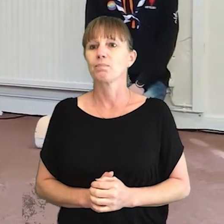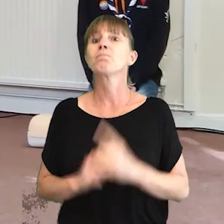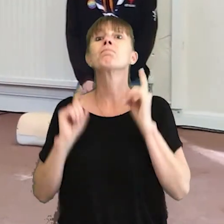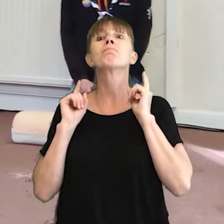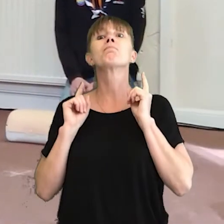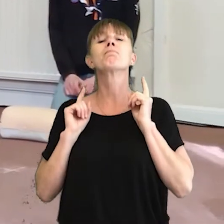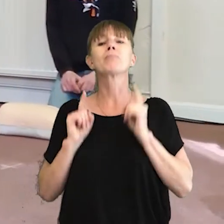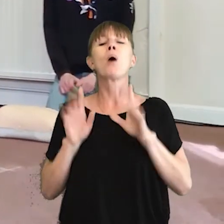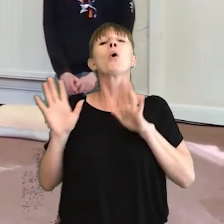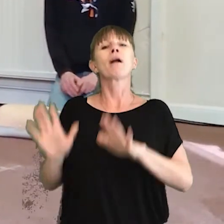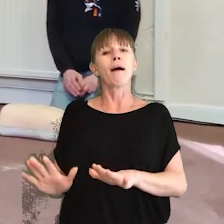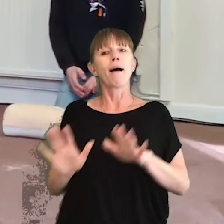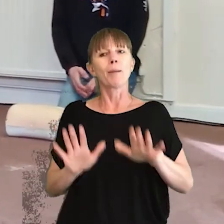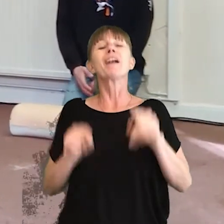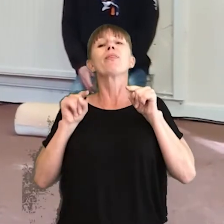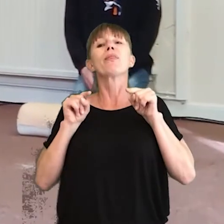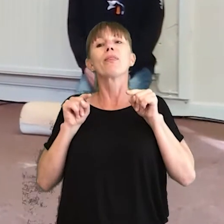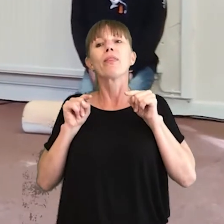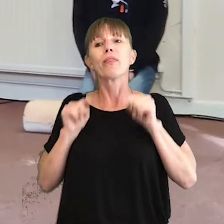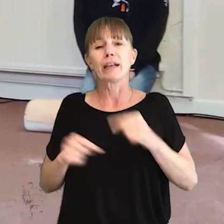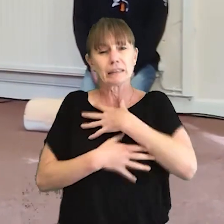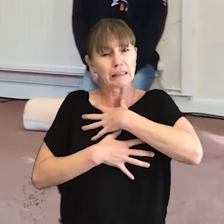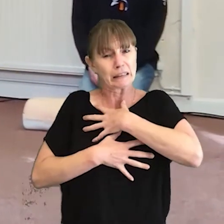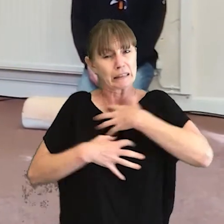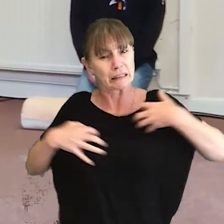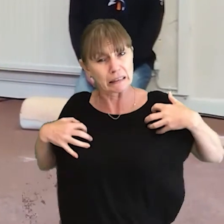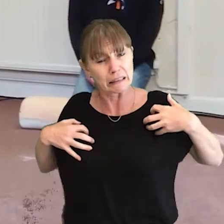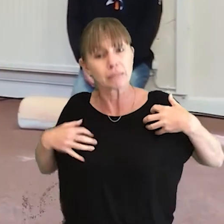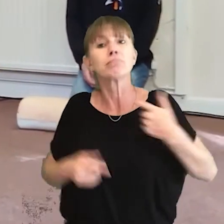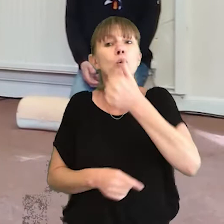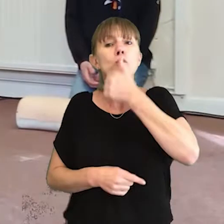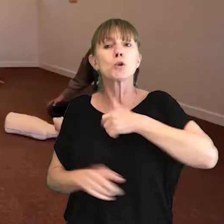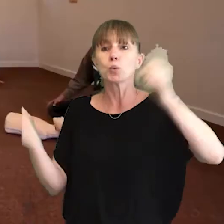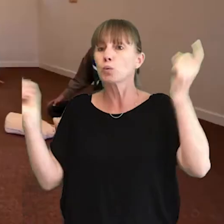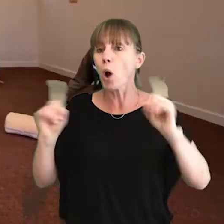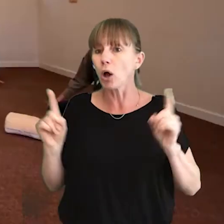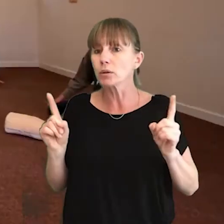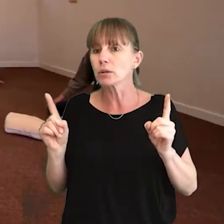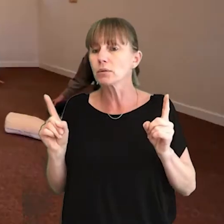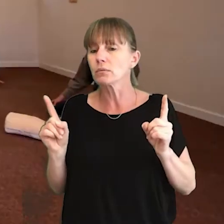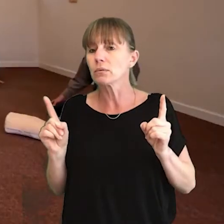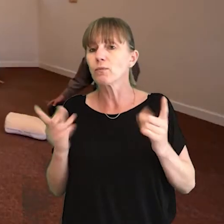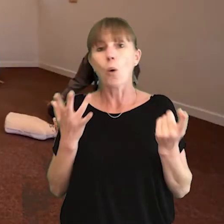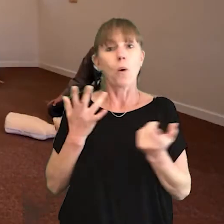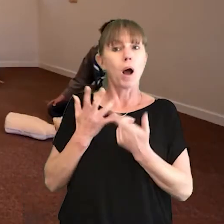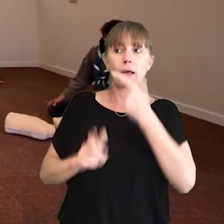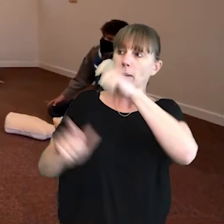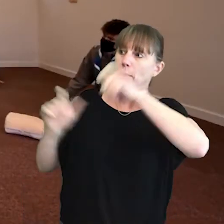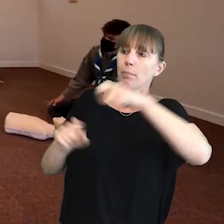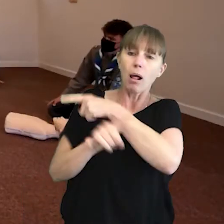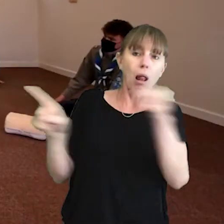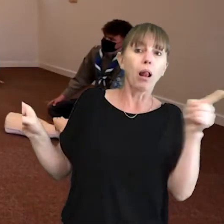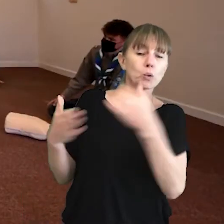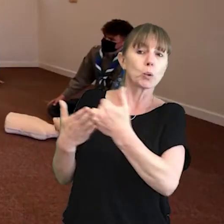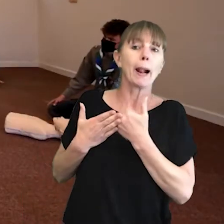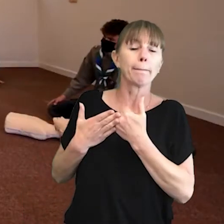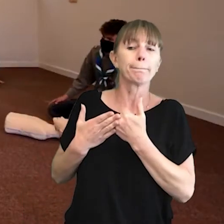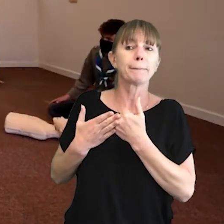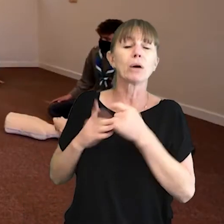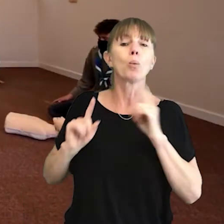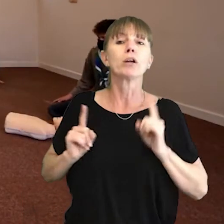will calm you down. This is going to be extremely stressful. What could we use if there are other members around to help us